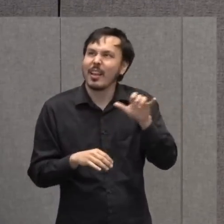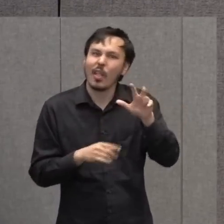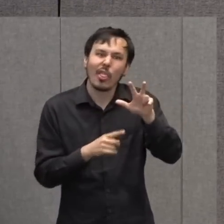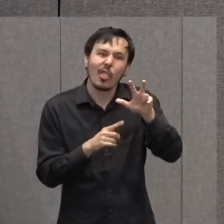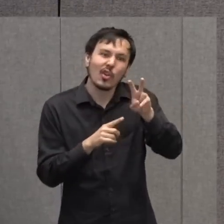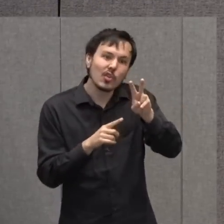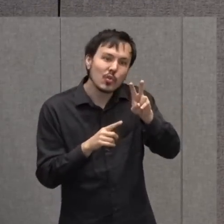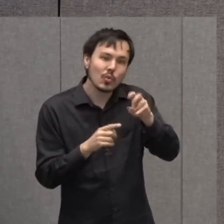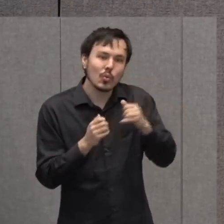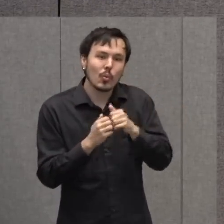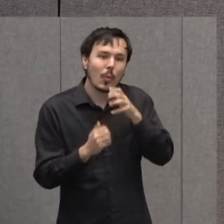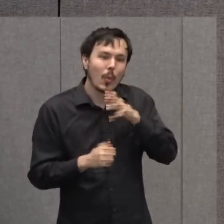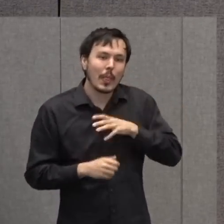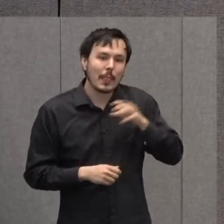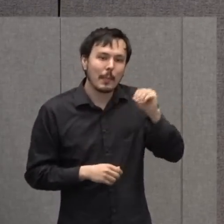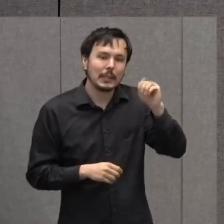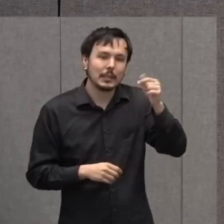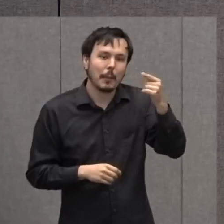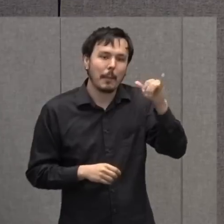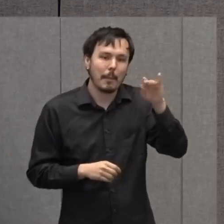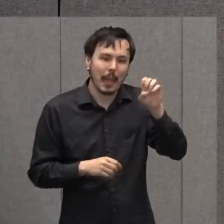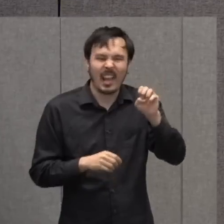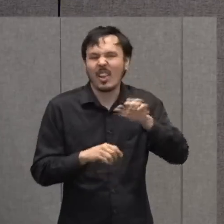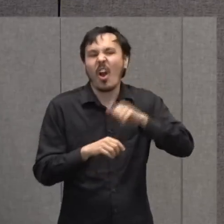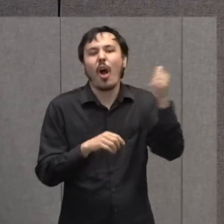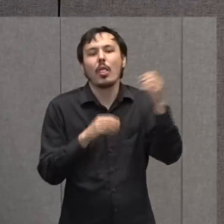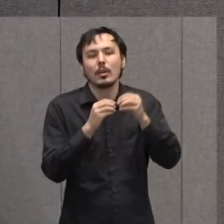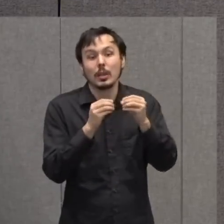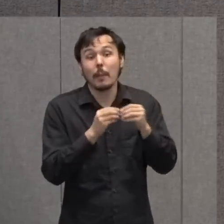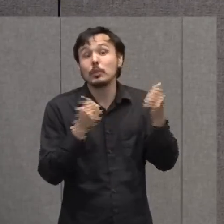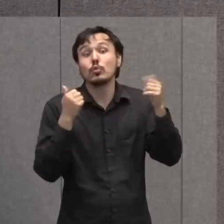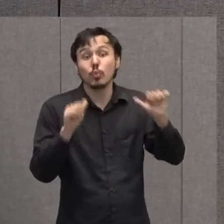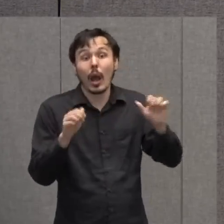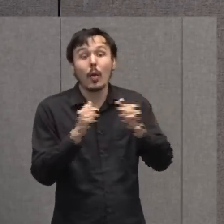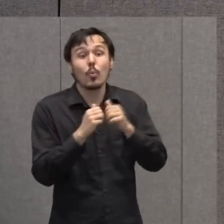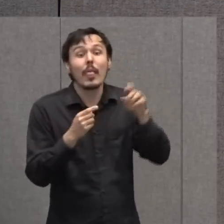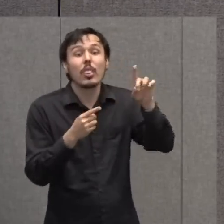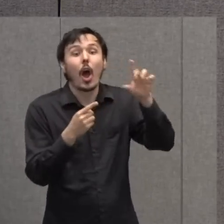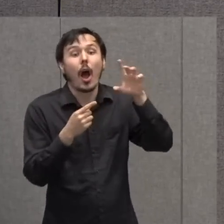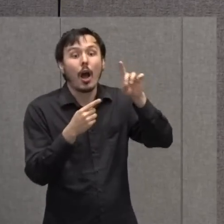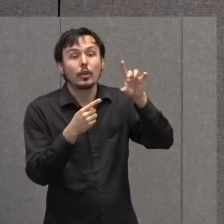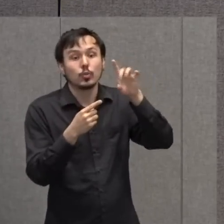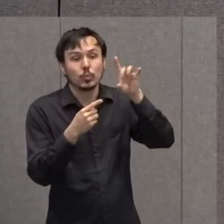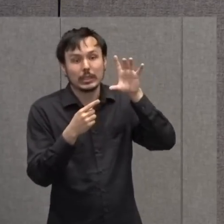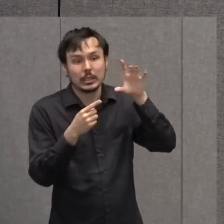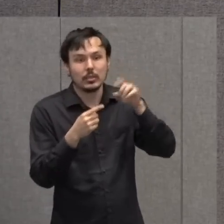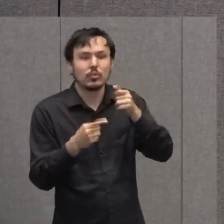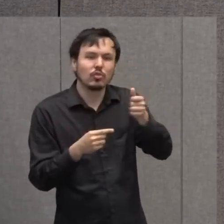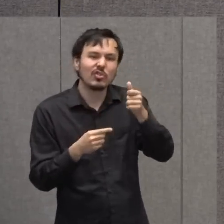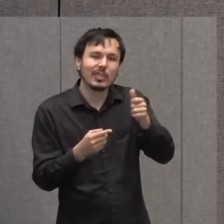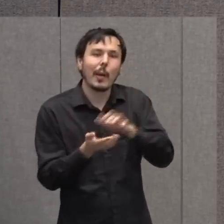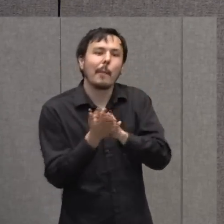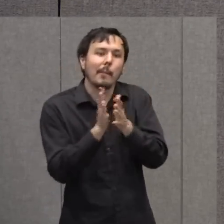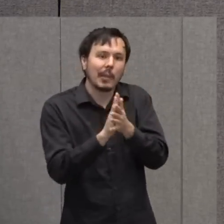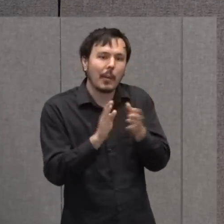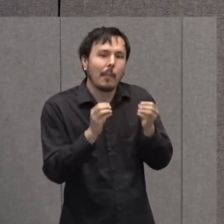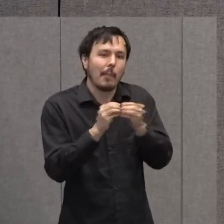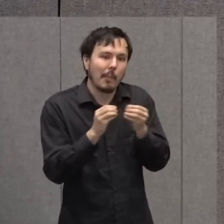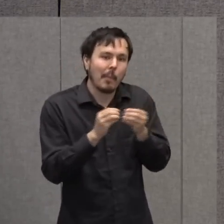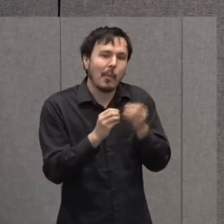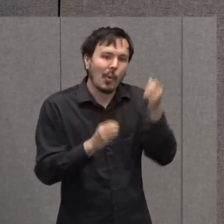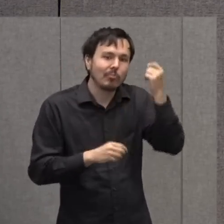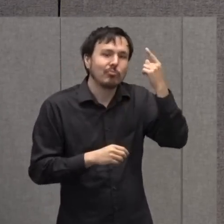Miss Maggie and some other numbers, but try in the hundreds so that way you can, expand your